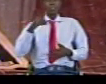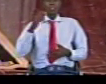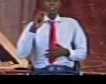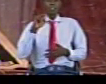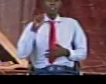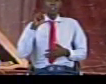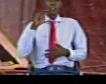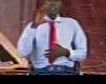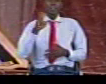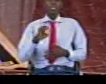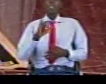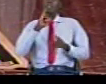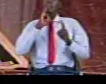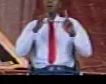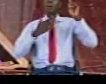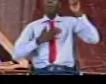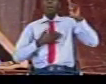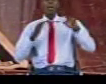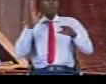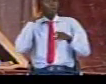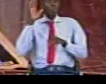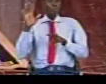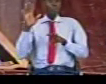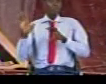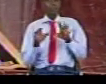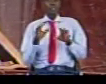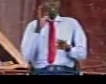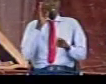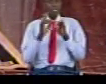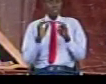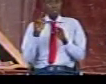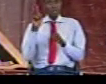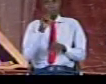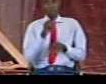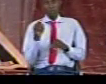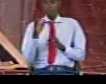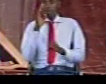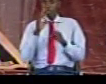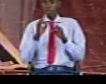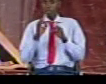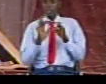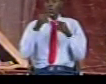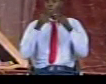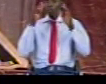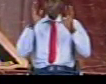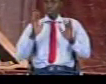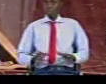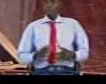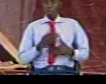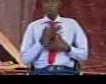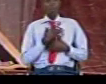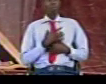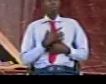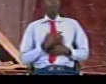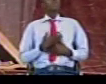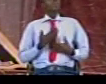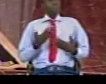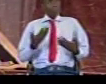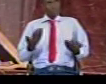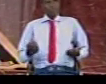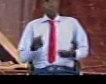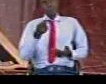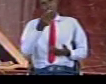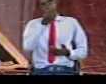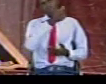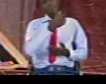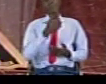Therefore, if thine enemy hunger, you pray, is hungry now, you will die of